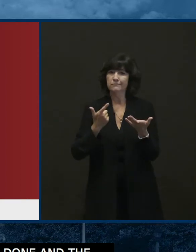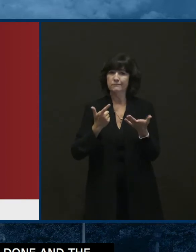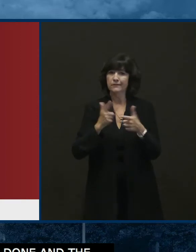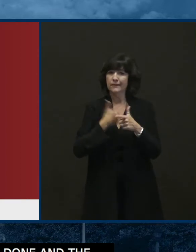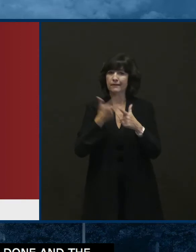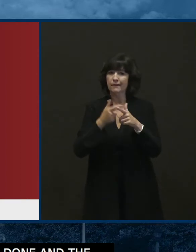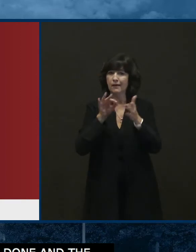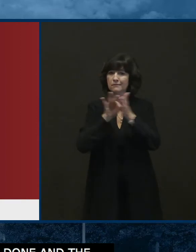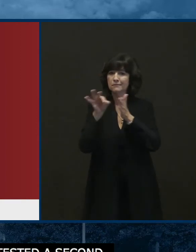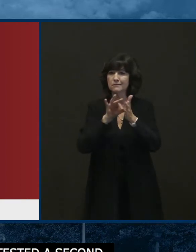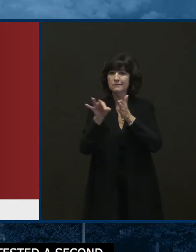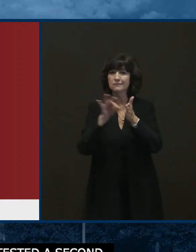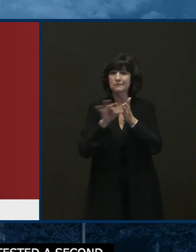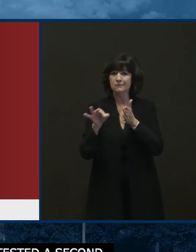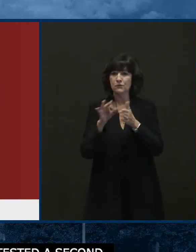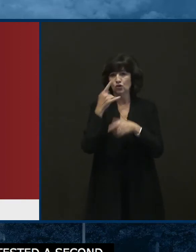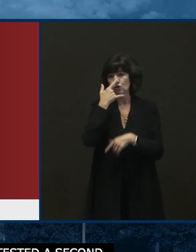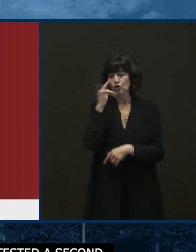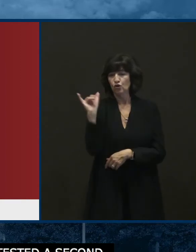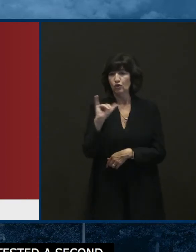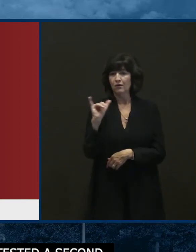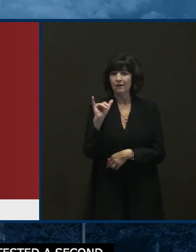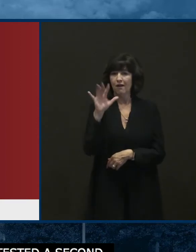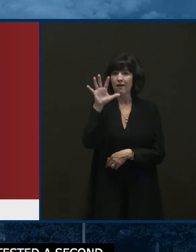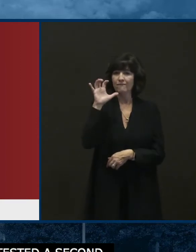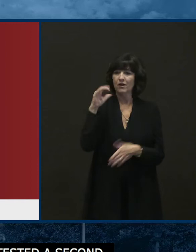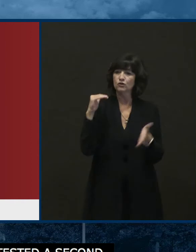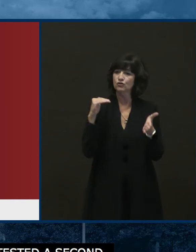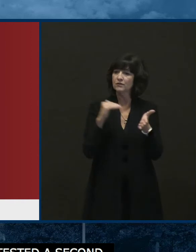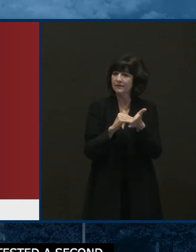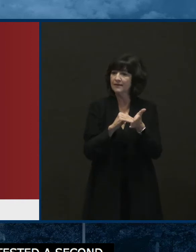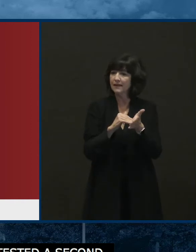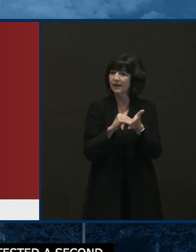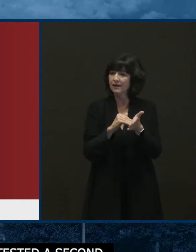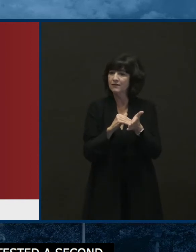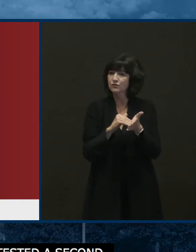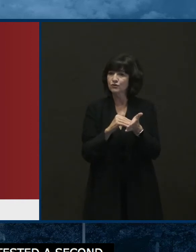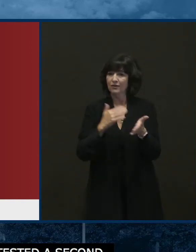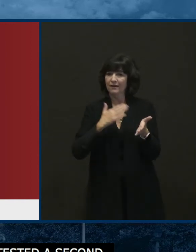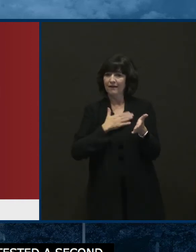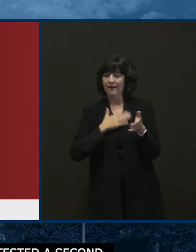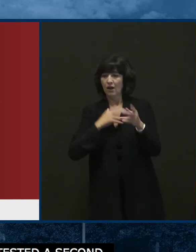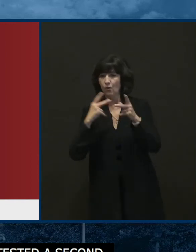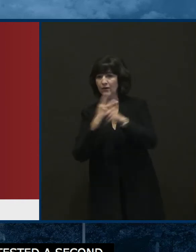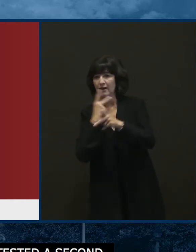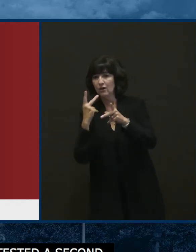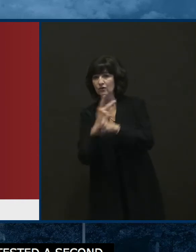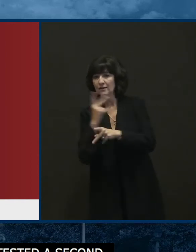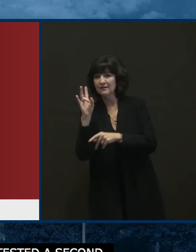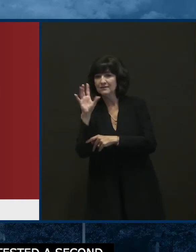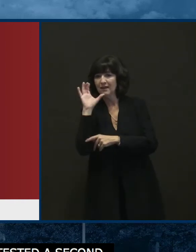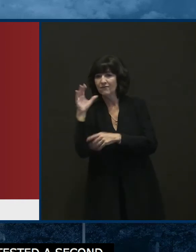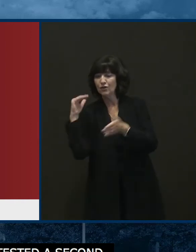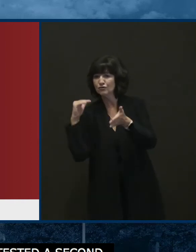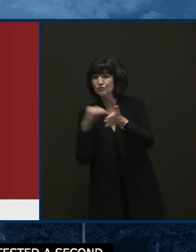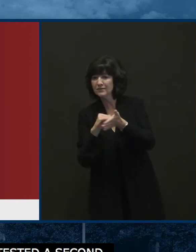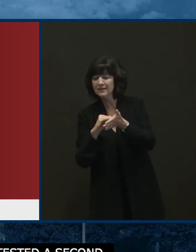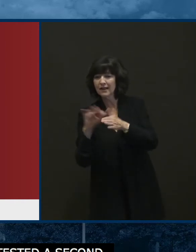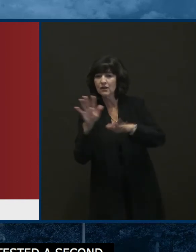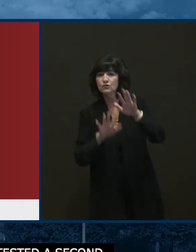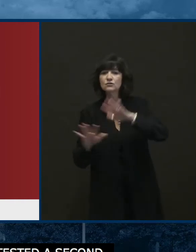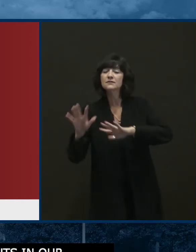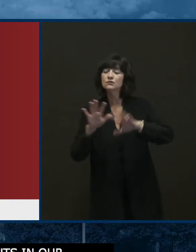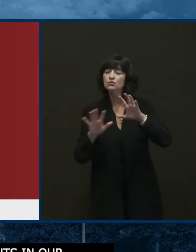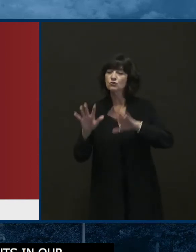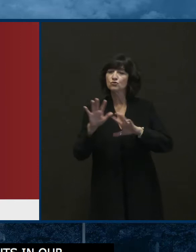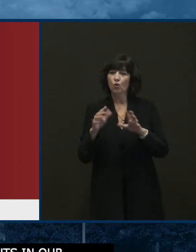we're missing 170,000 or thereabouts in our calculation, and so we'll be able to